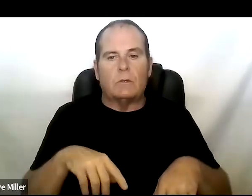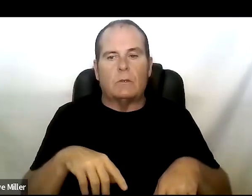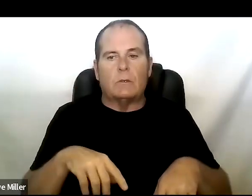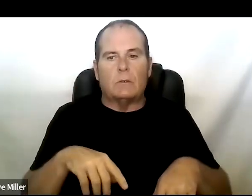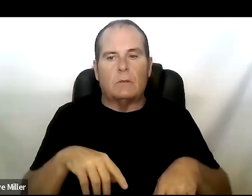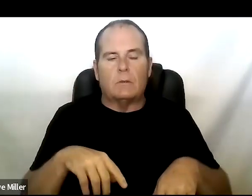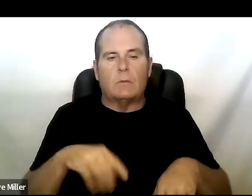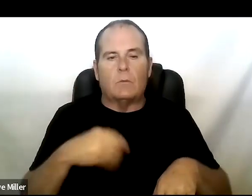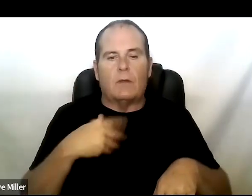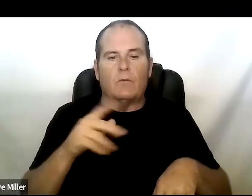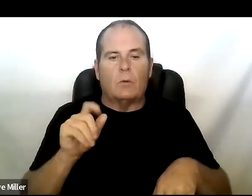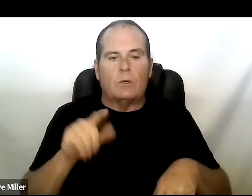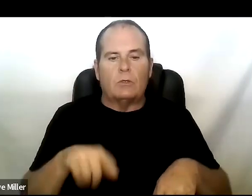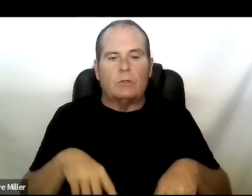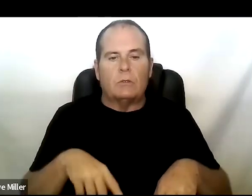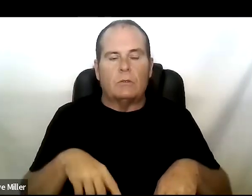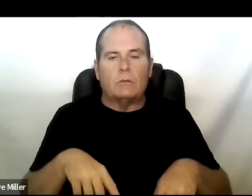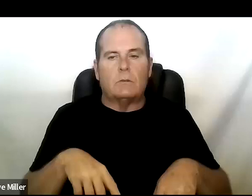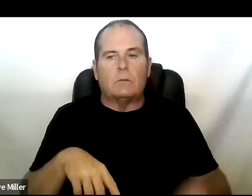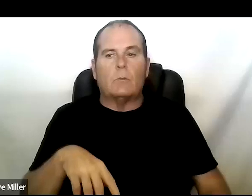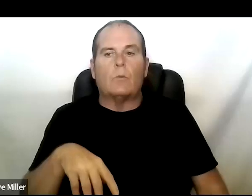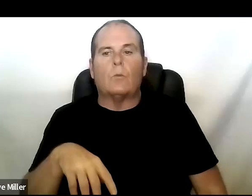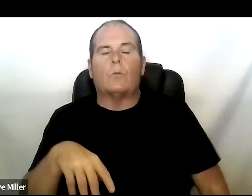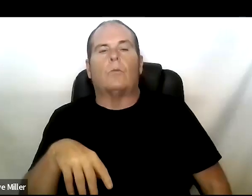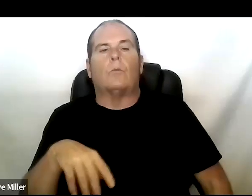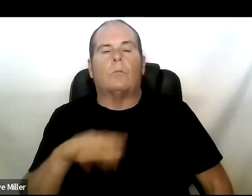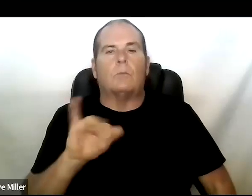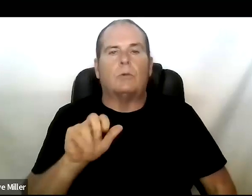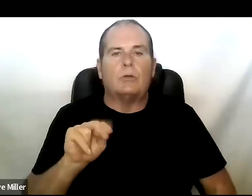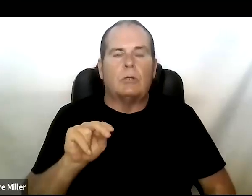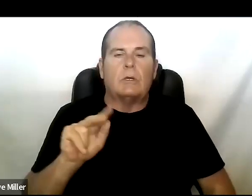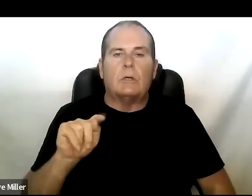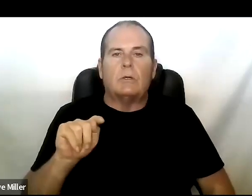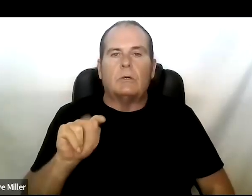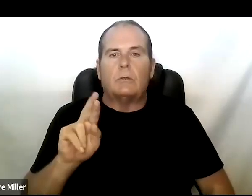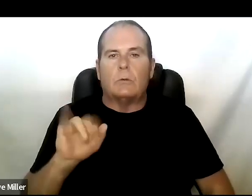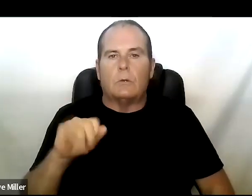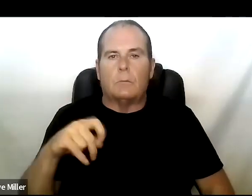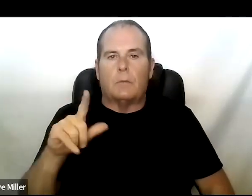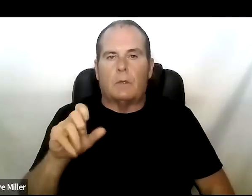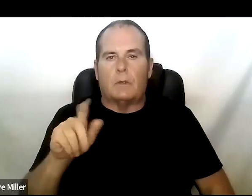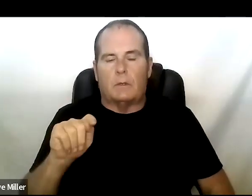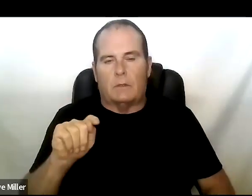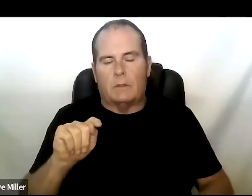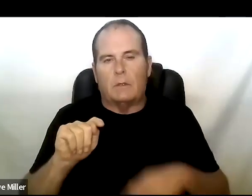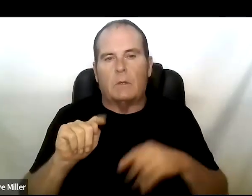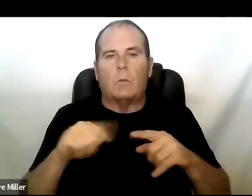have a question great. by Jan Triplett. When it comes to business startups in the economy,